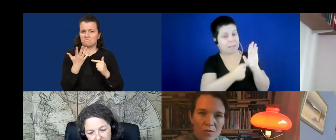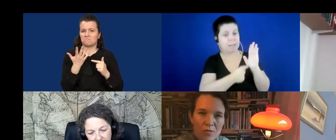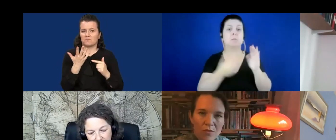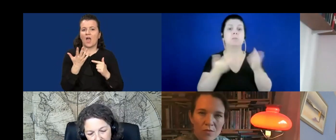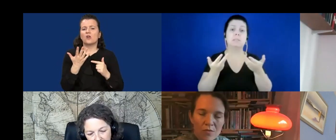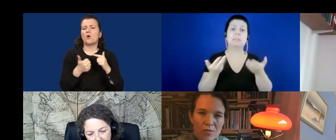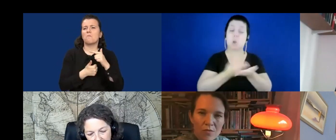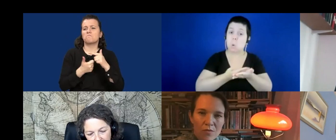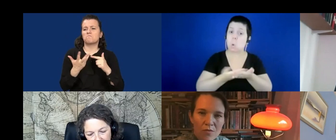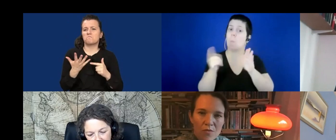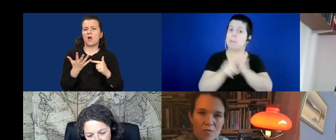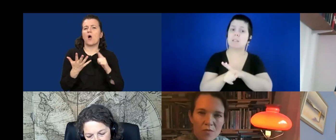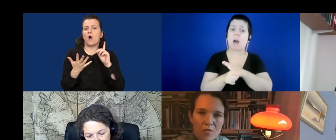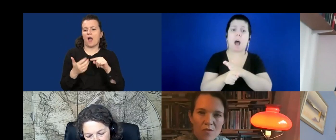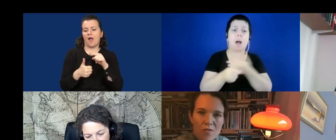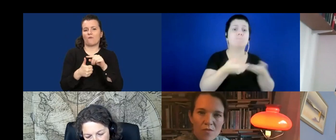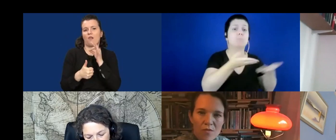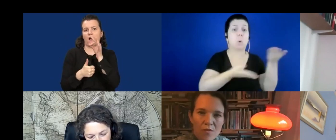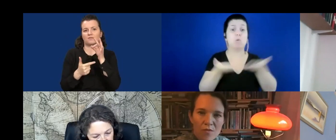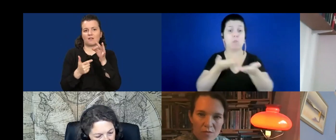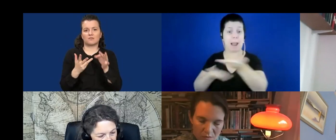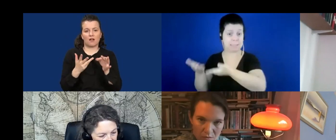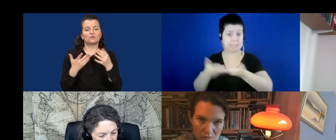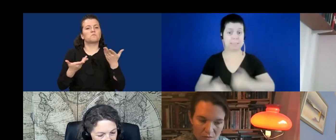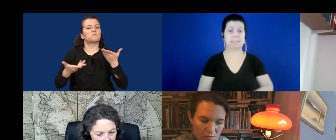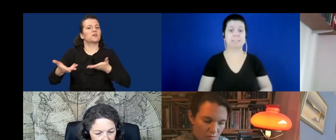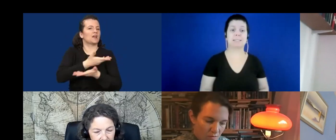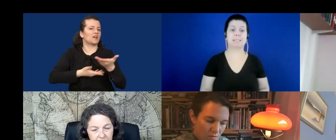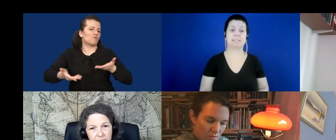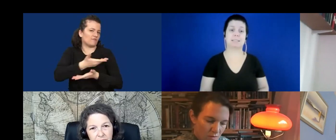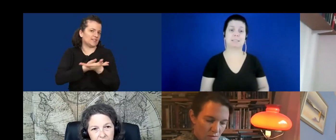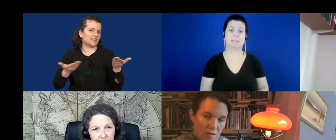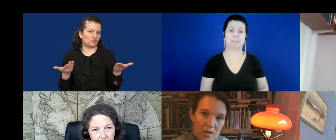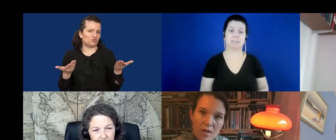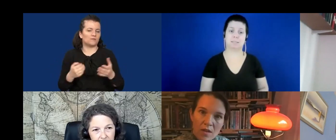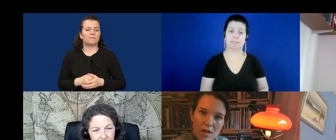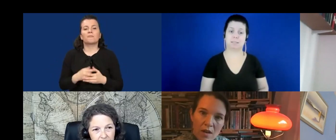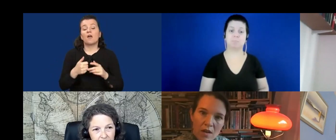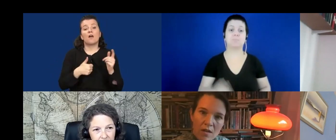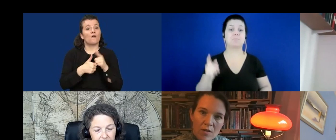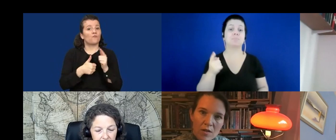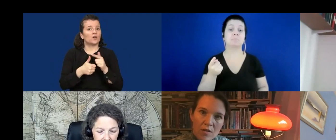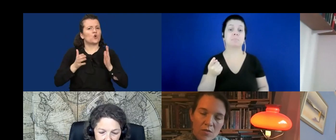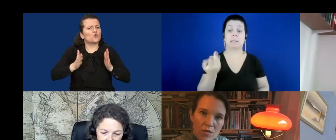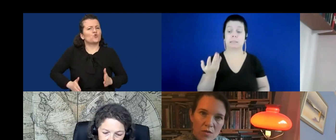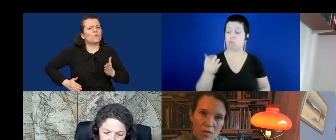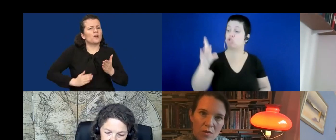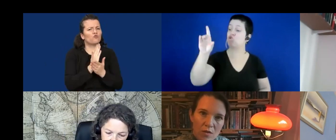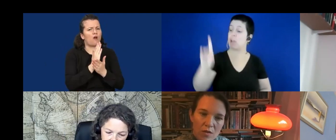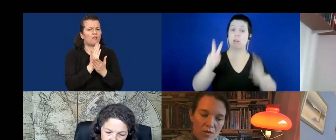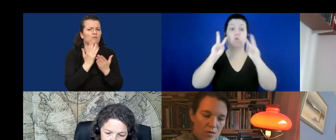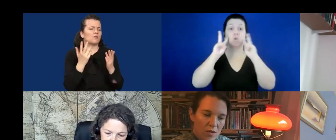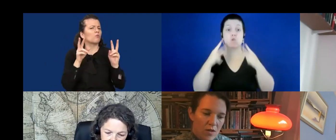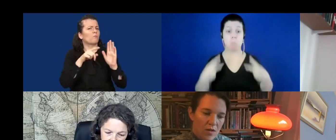facilitating the conversation. And our first question is, how are human rights and policy relevant to the